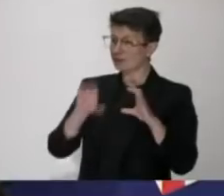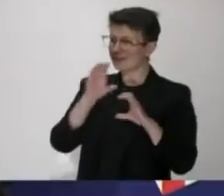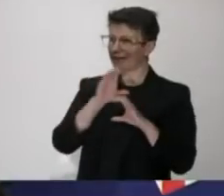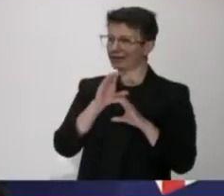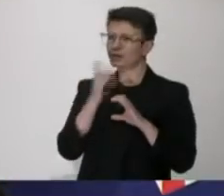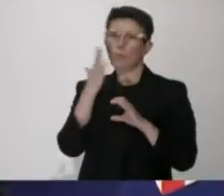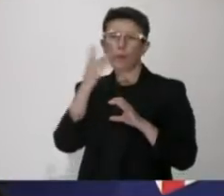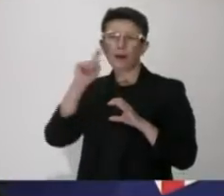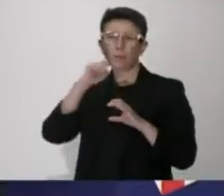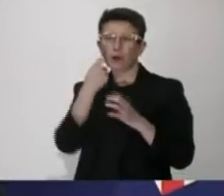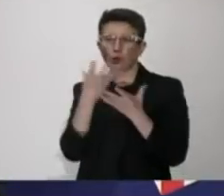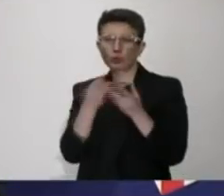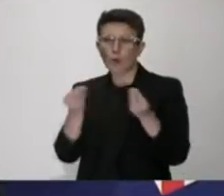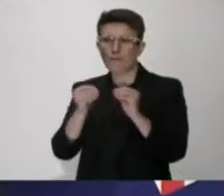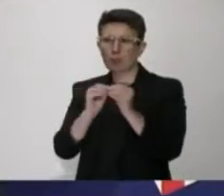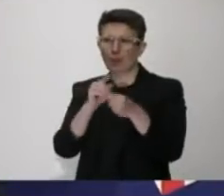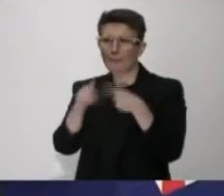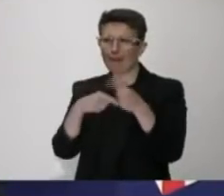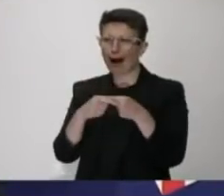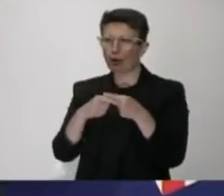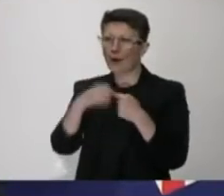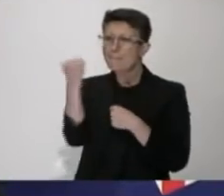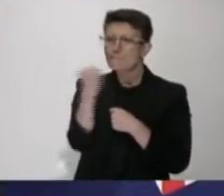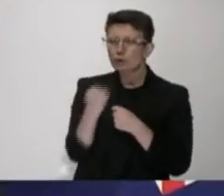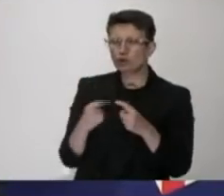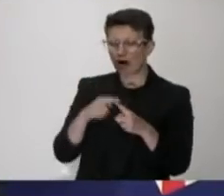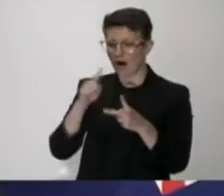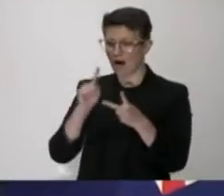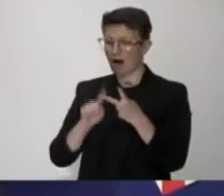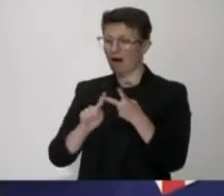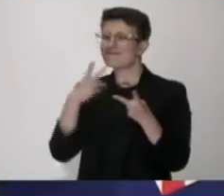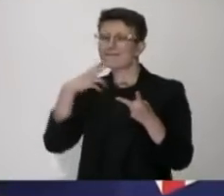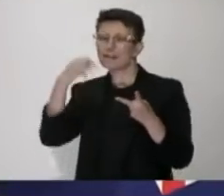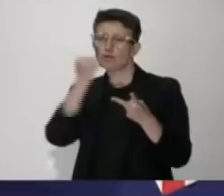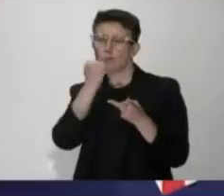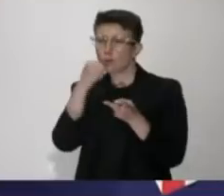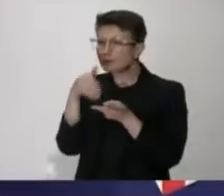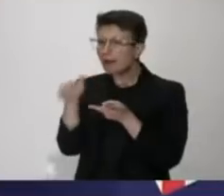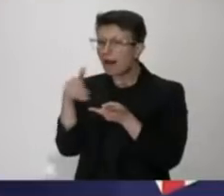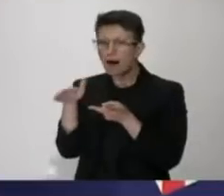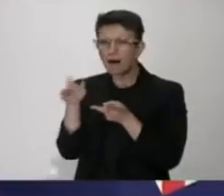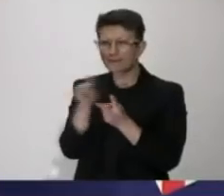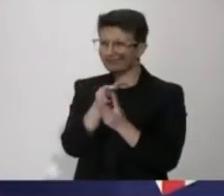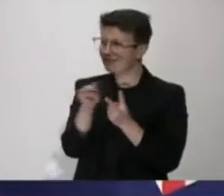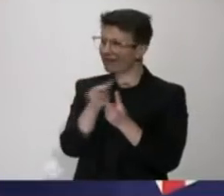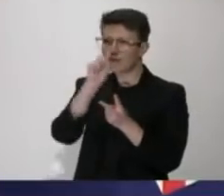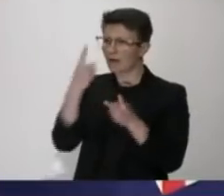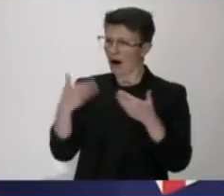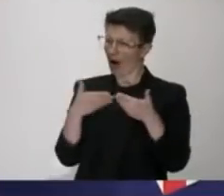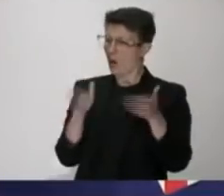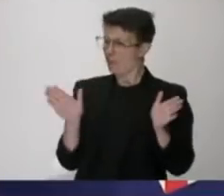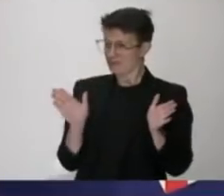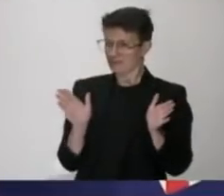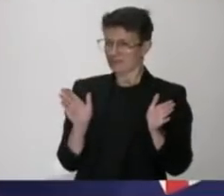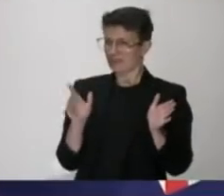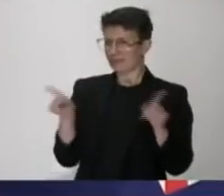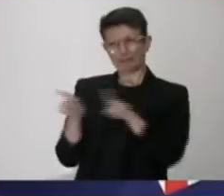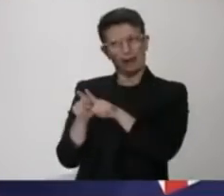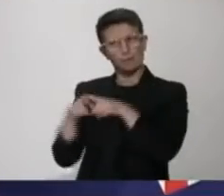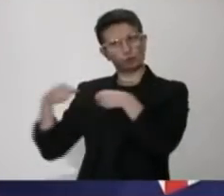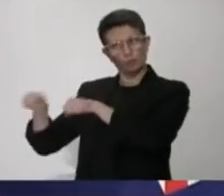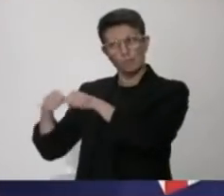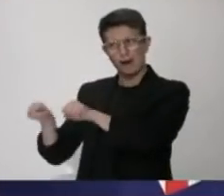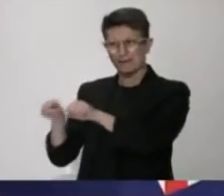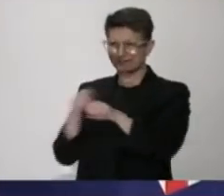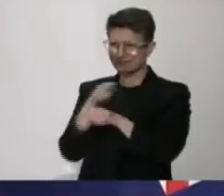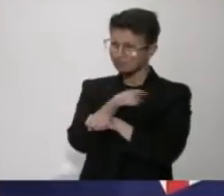supermarkets? Not sure I'd put those two points together. Butchers and greengrocers are prevented from having customers